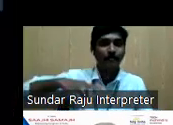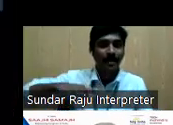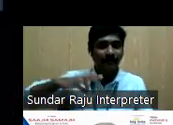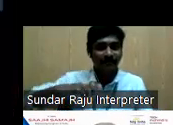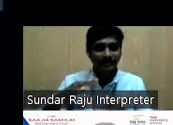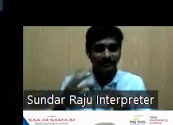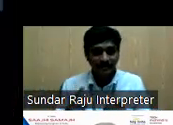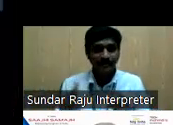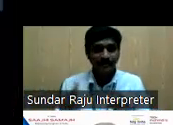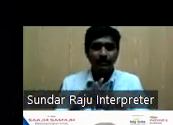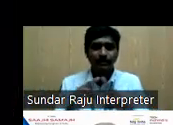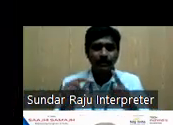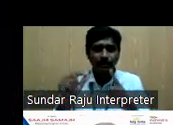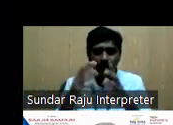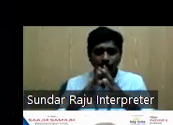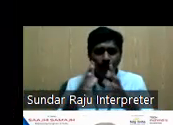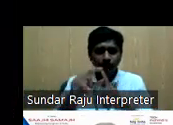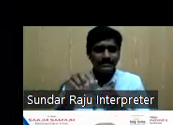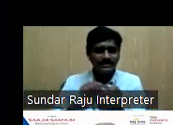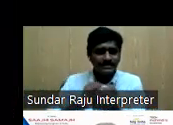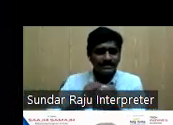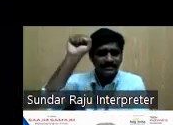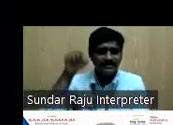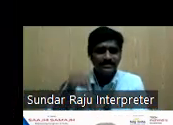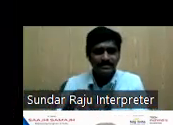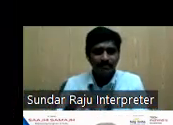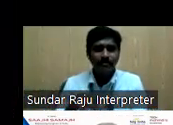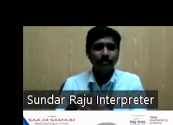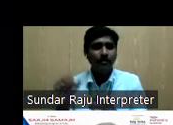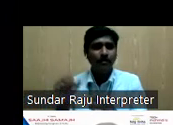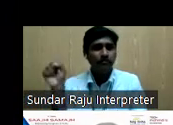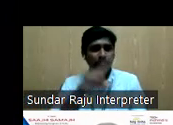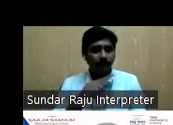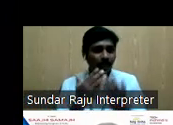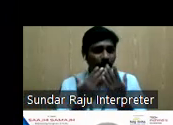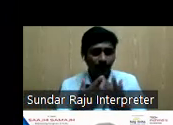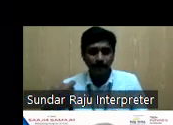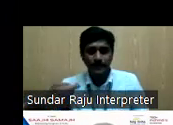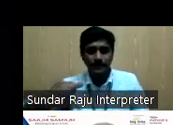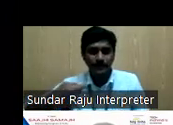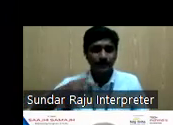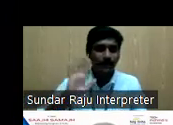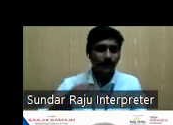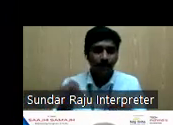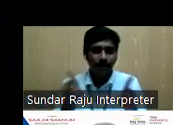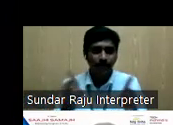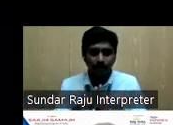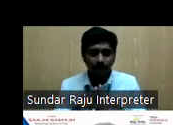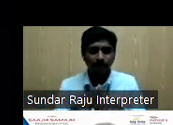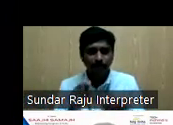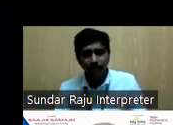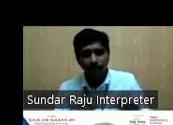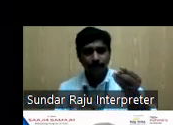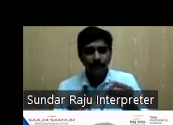Sadharam certificate or various educational benefits and scholarships available, healthcare support systems such as Niramaya or EDIP,